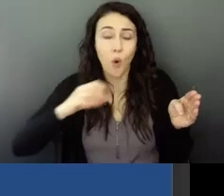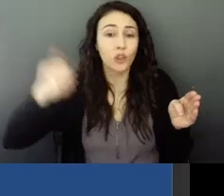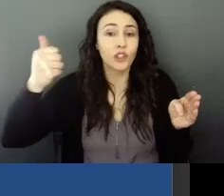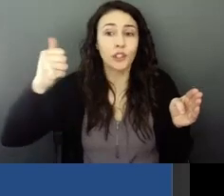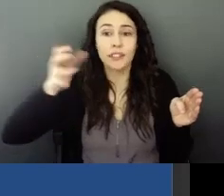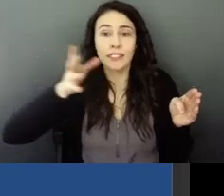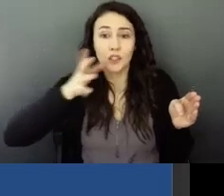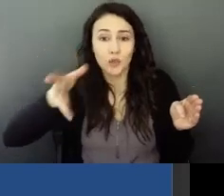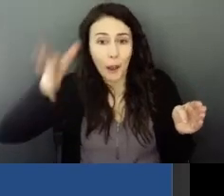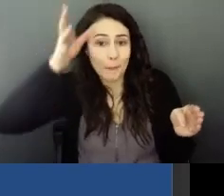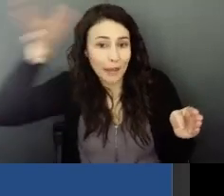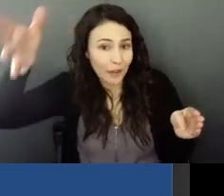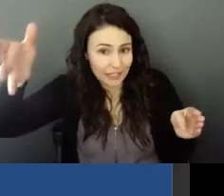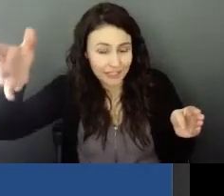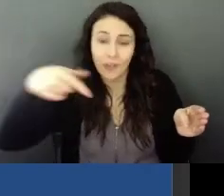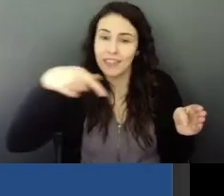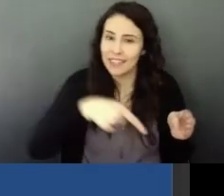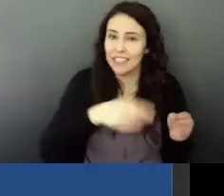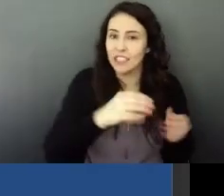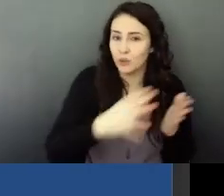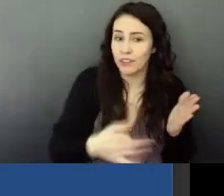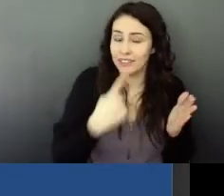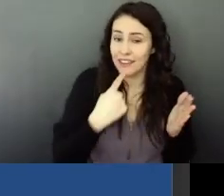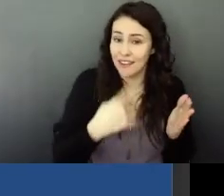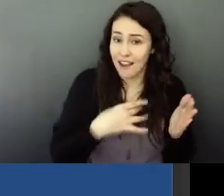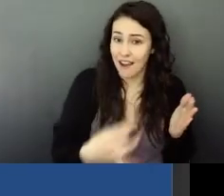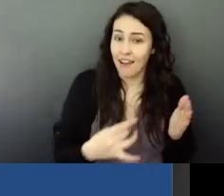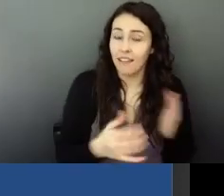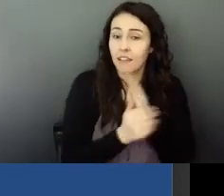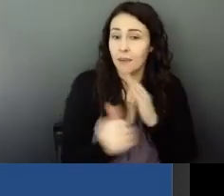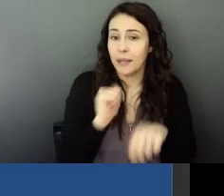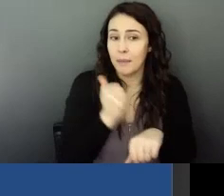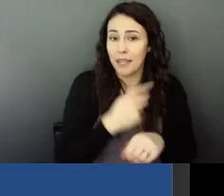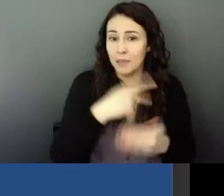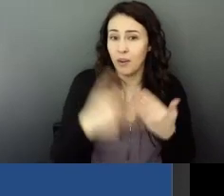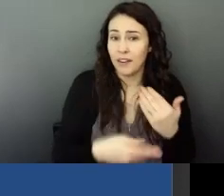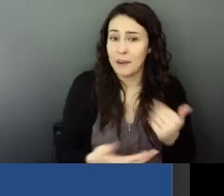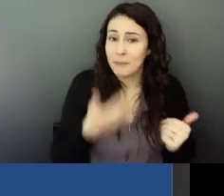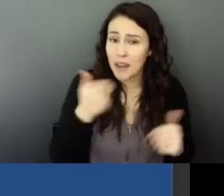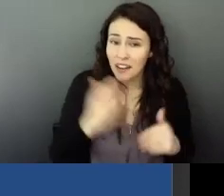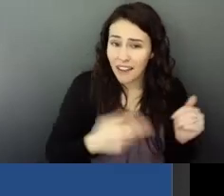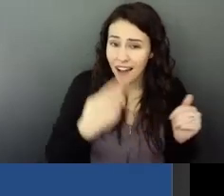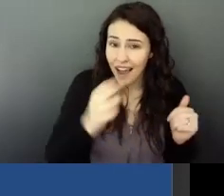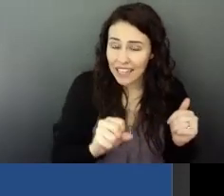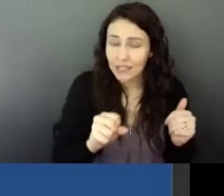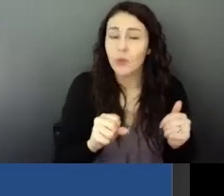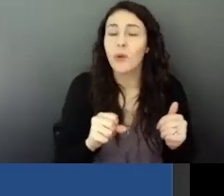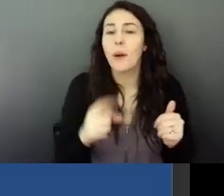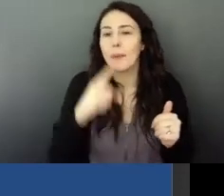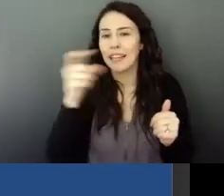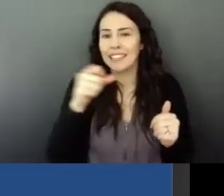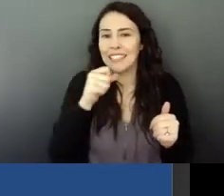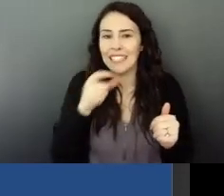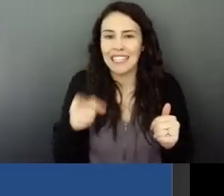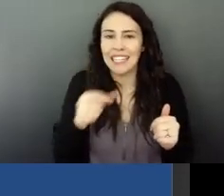the competency-based program even better than high school because he didn't feel intimidated when we were in Zoom, and he didn't have to